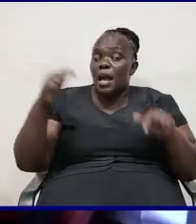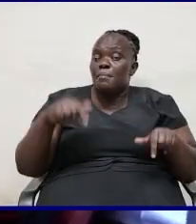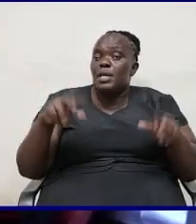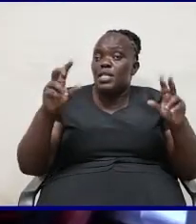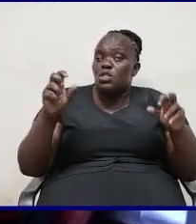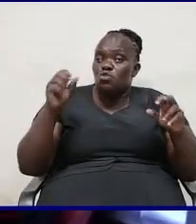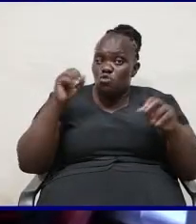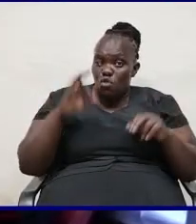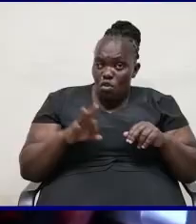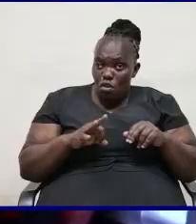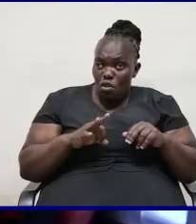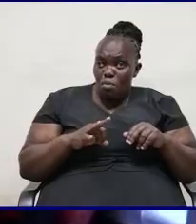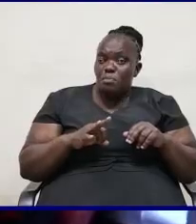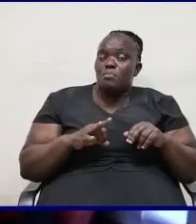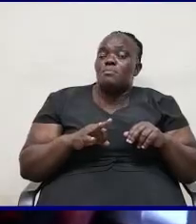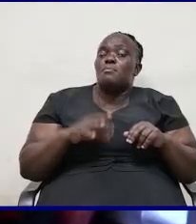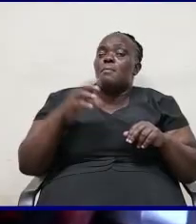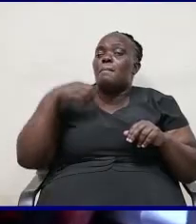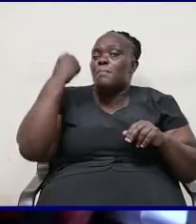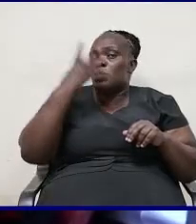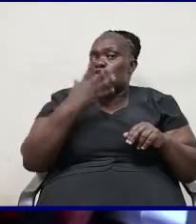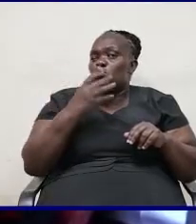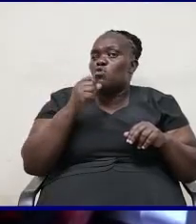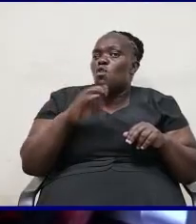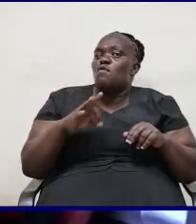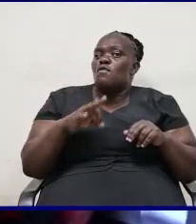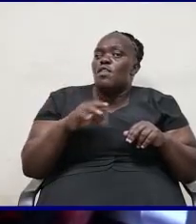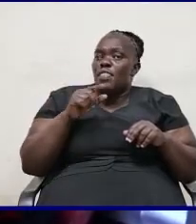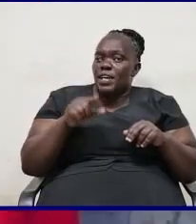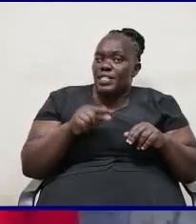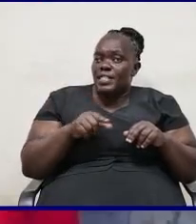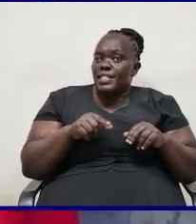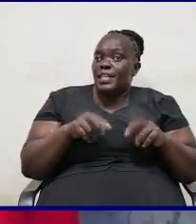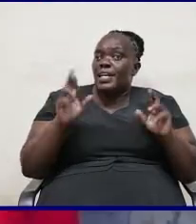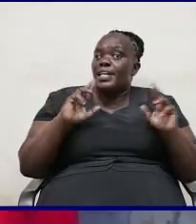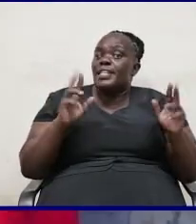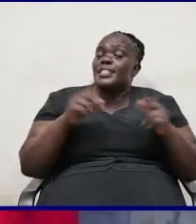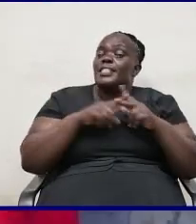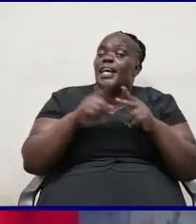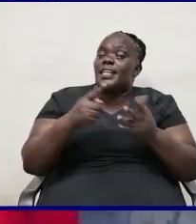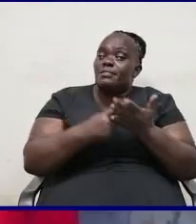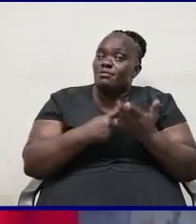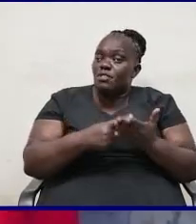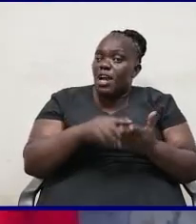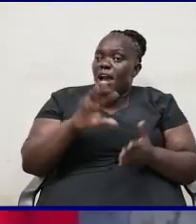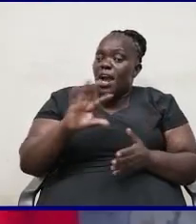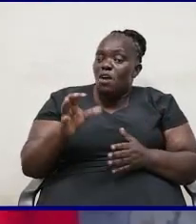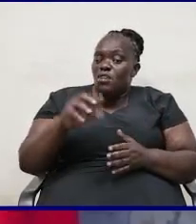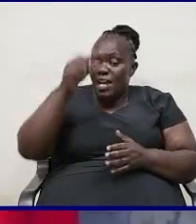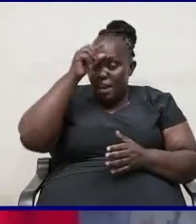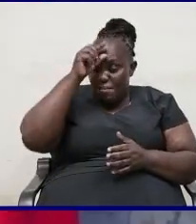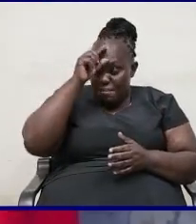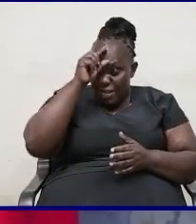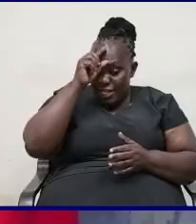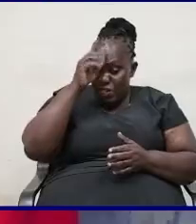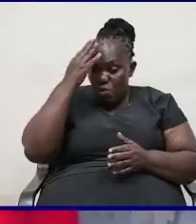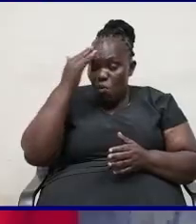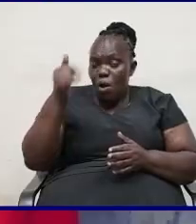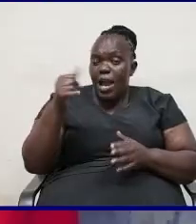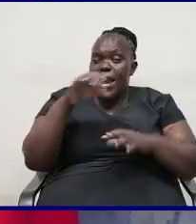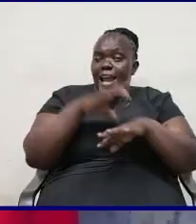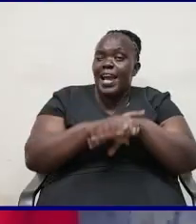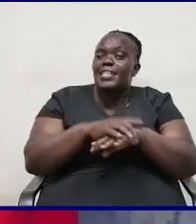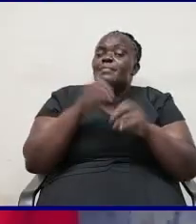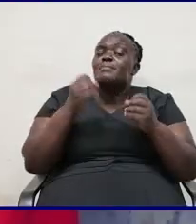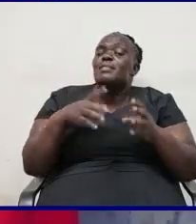that issue of the pageants, the beauty pageants and so on. But we have already started engagement with the county governments because I've been